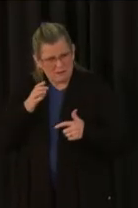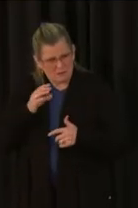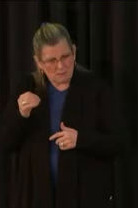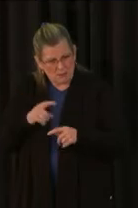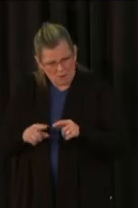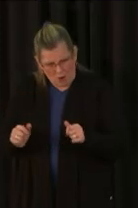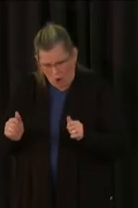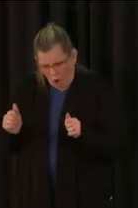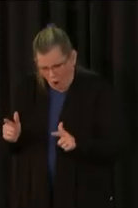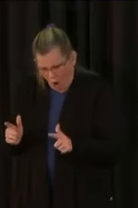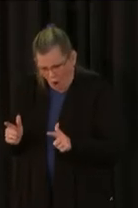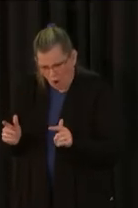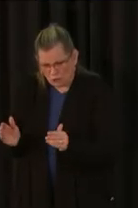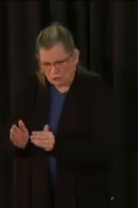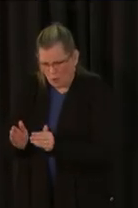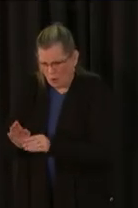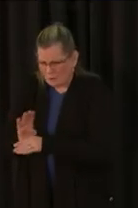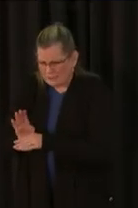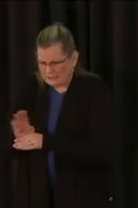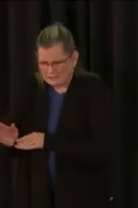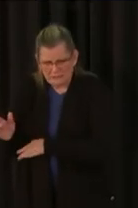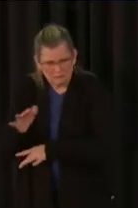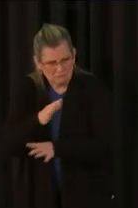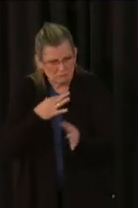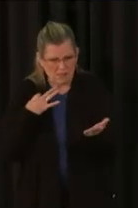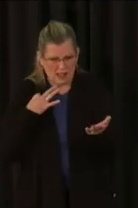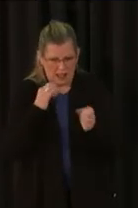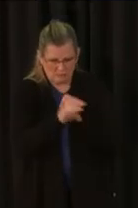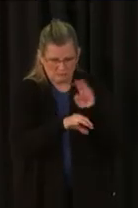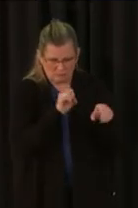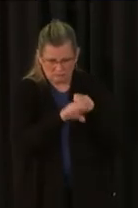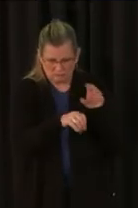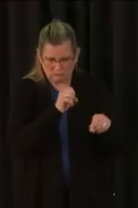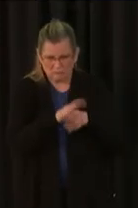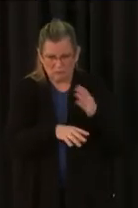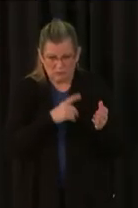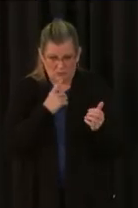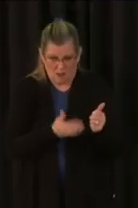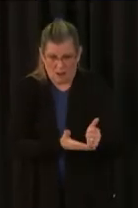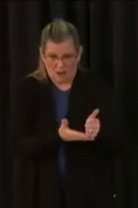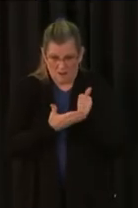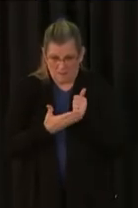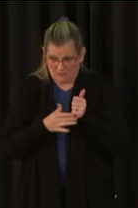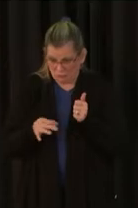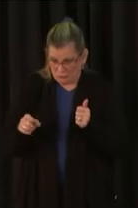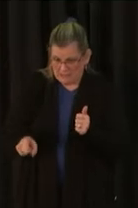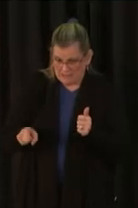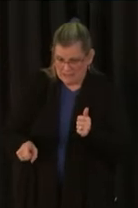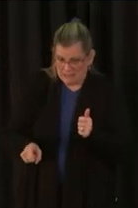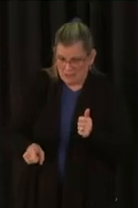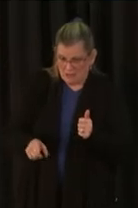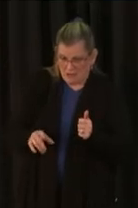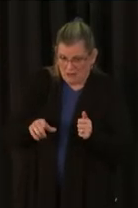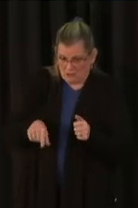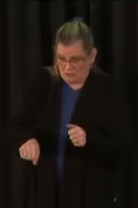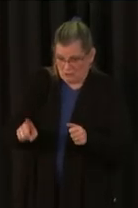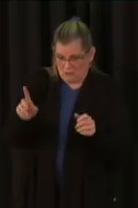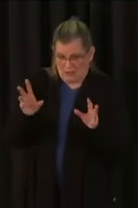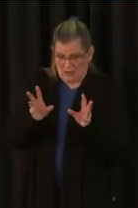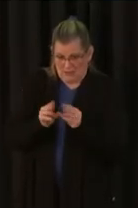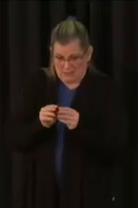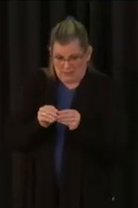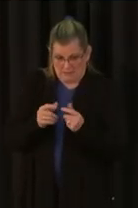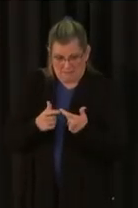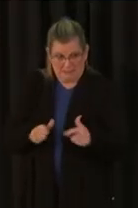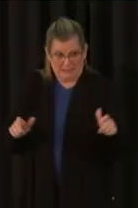make an influence and have some impact and help sustain our businesses. You need us. Convening is a transformative